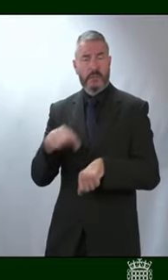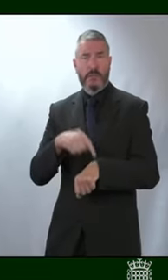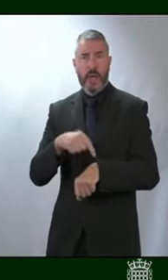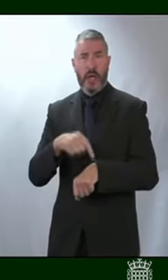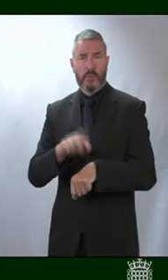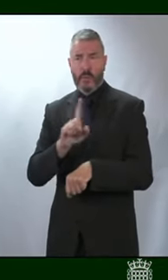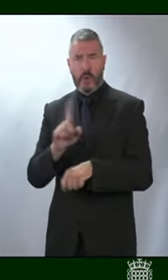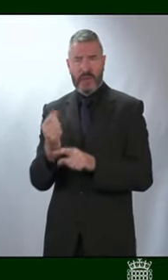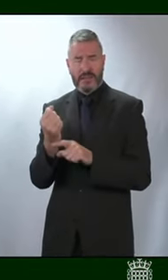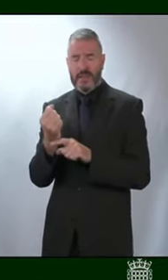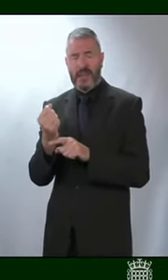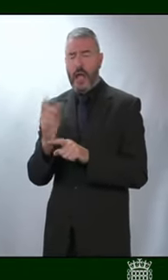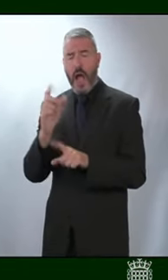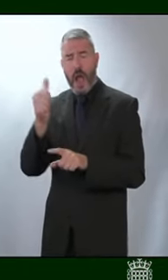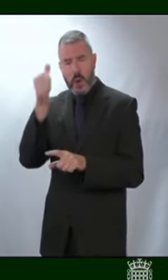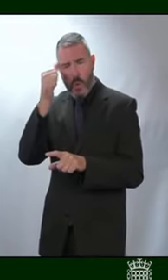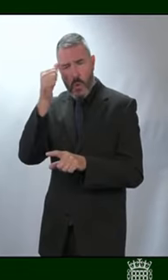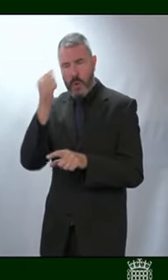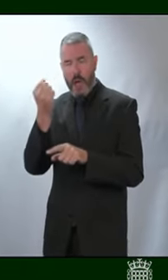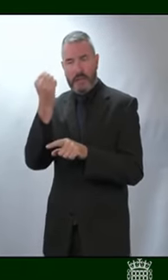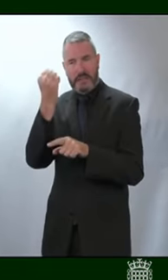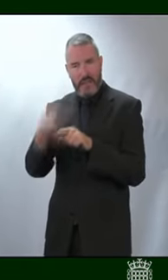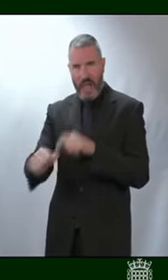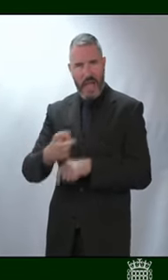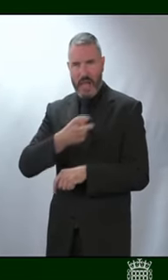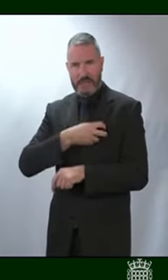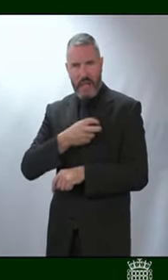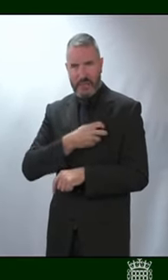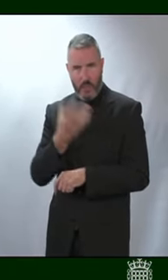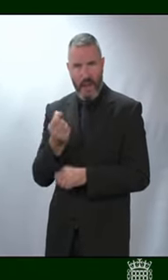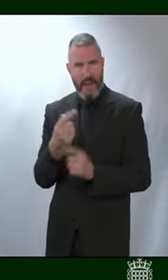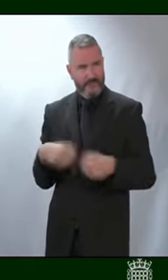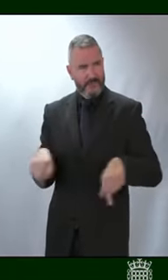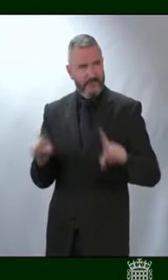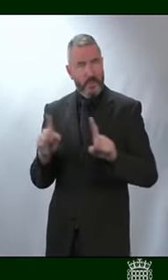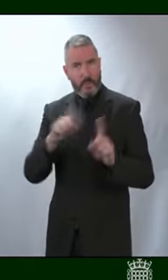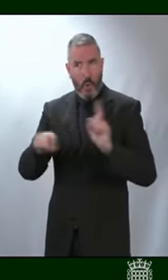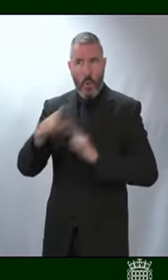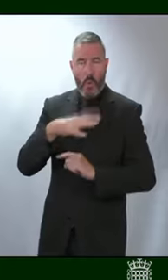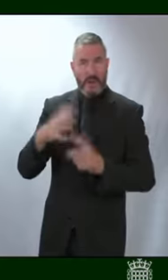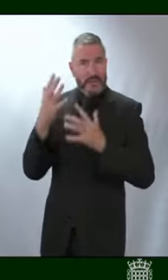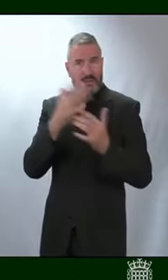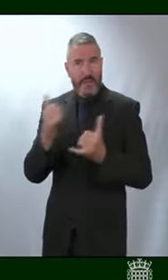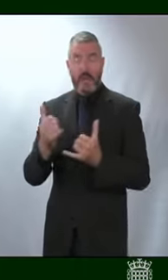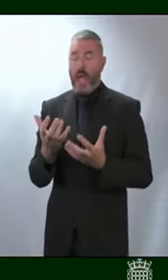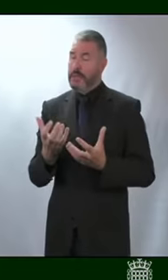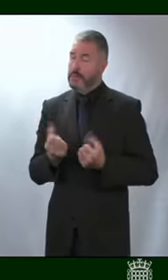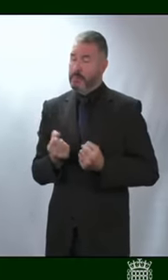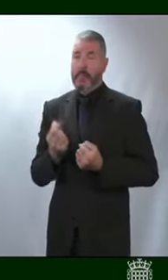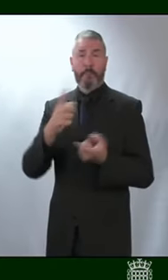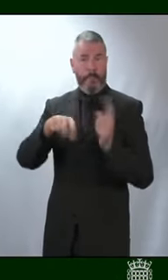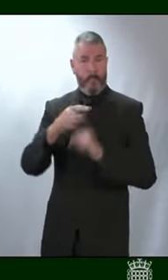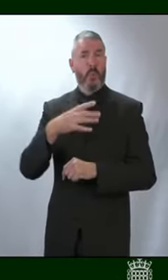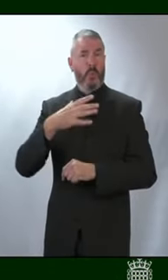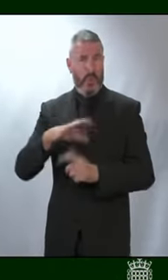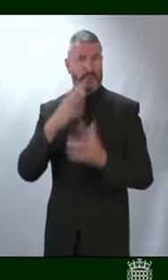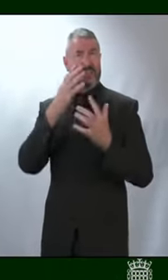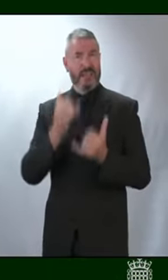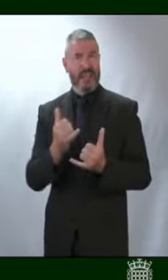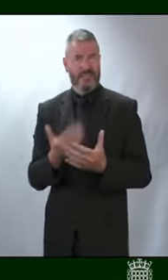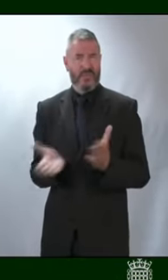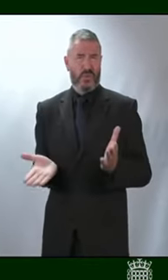deny the anxiety of those who want tests, which I readily accept. Of course, we would love to